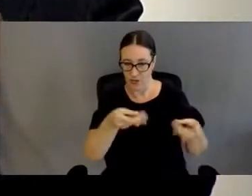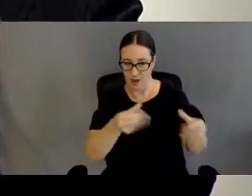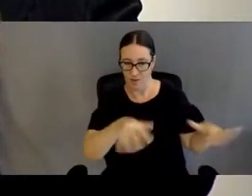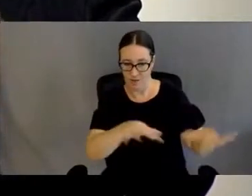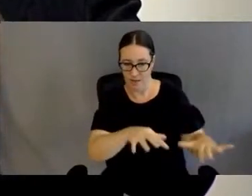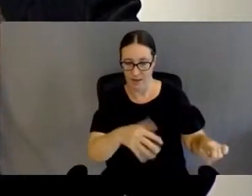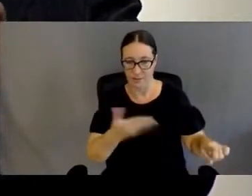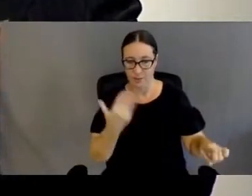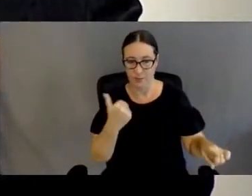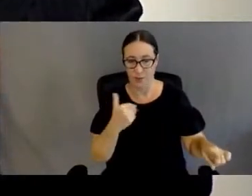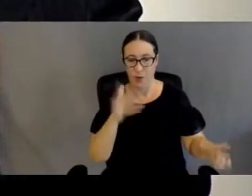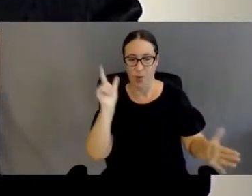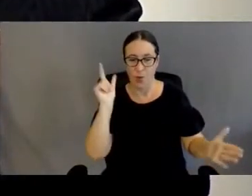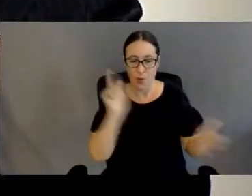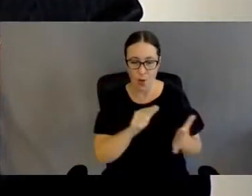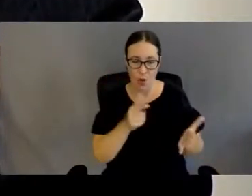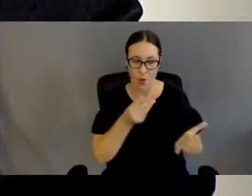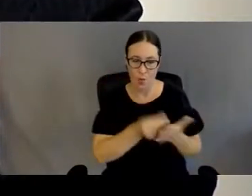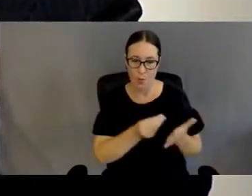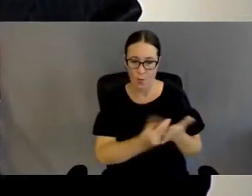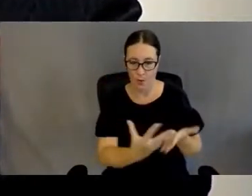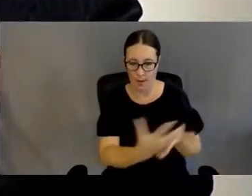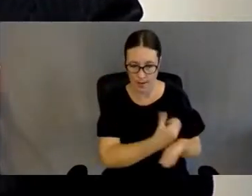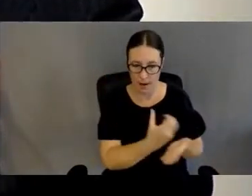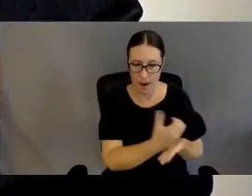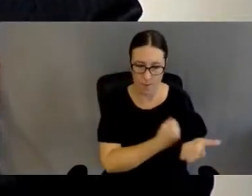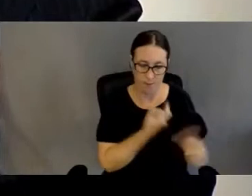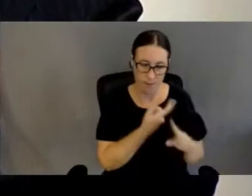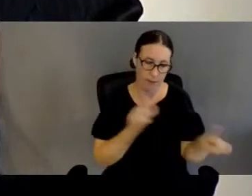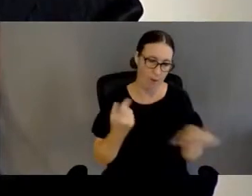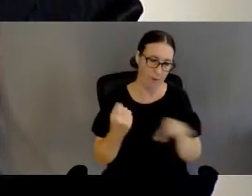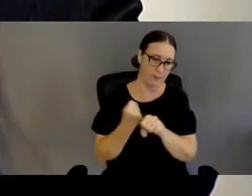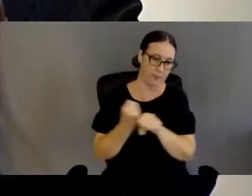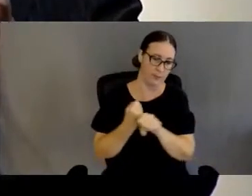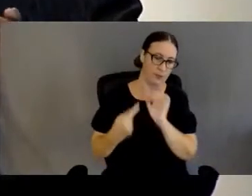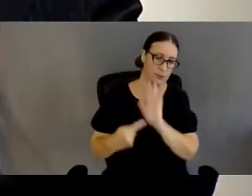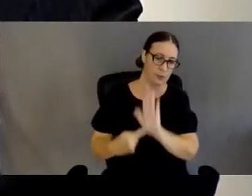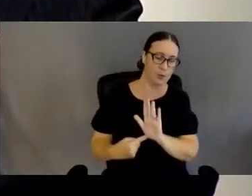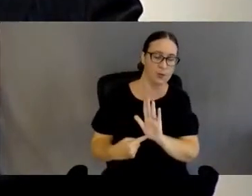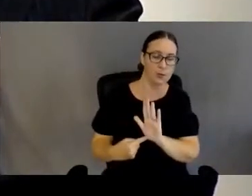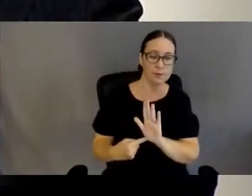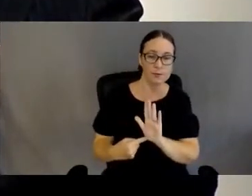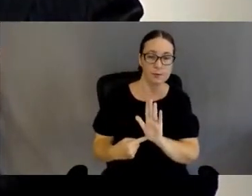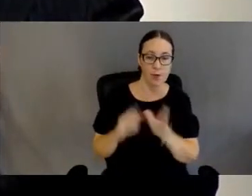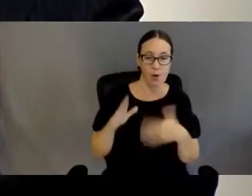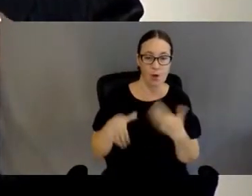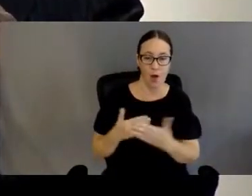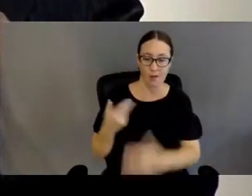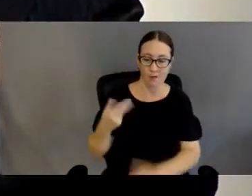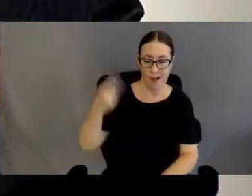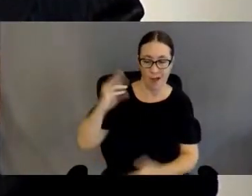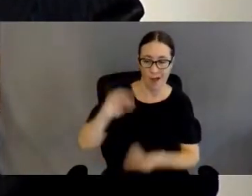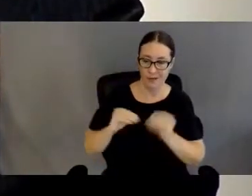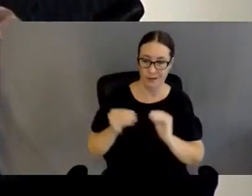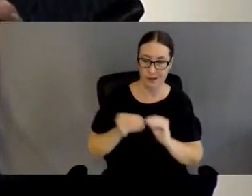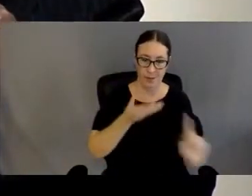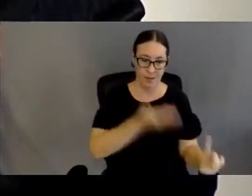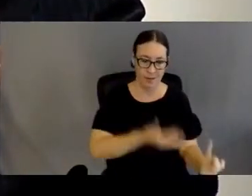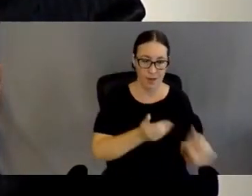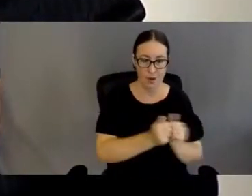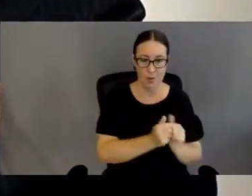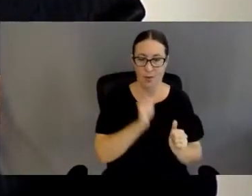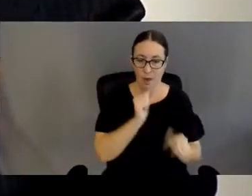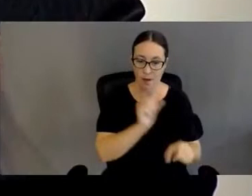income. When we look at the statistics, all of the highest numbers existed there with